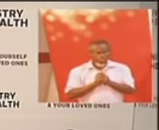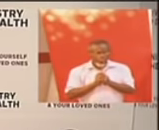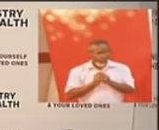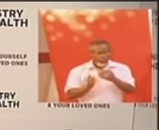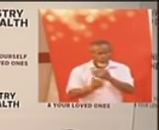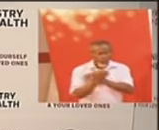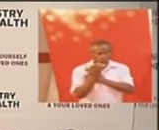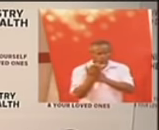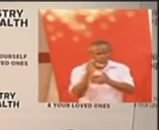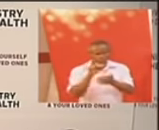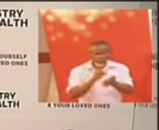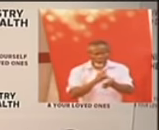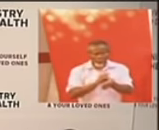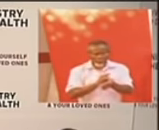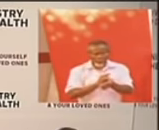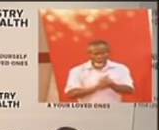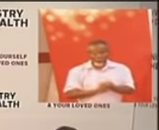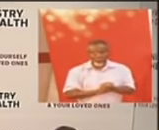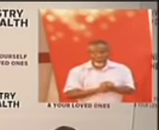CMO,